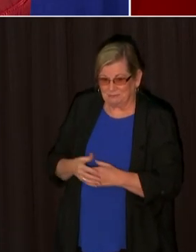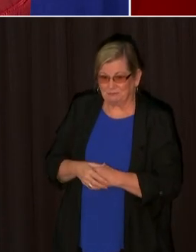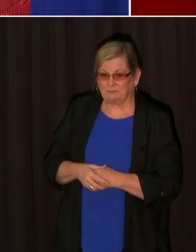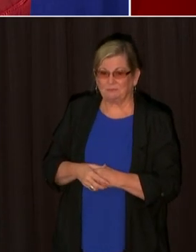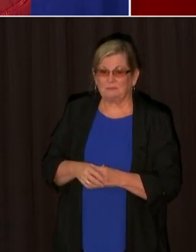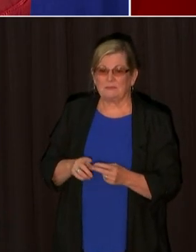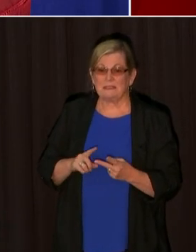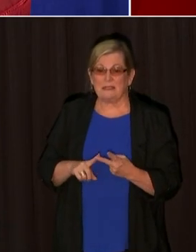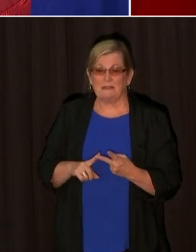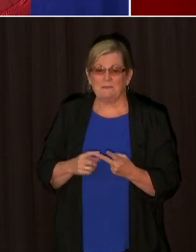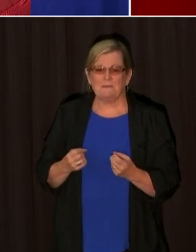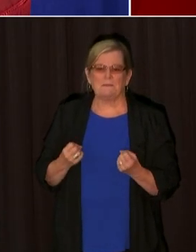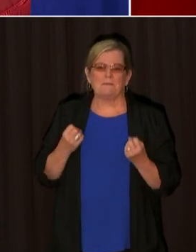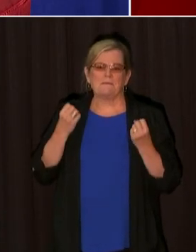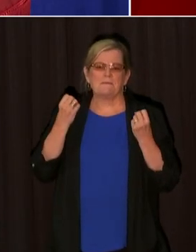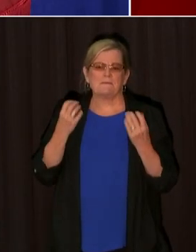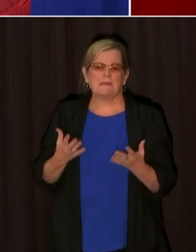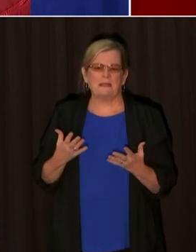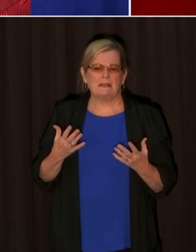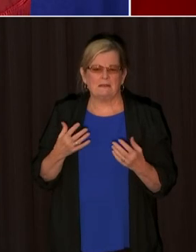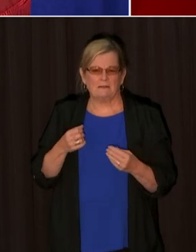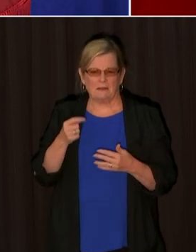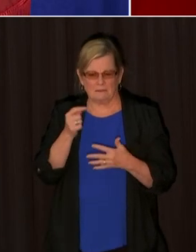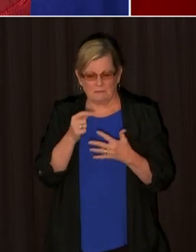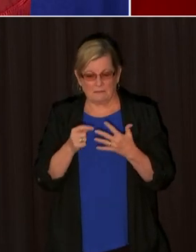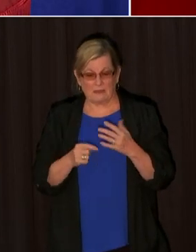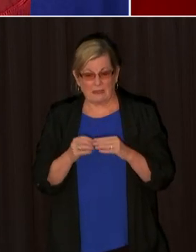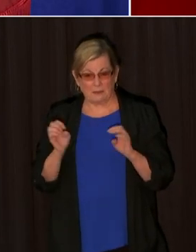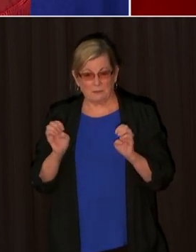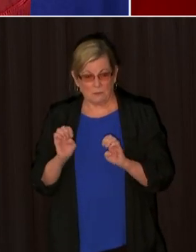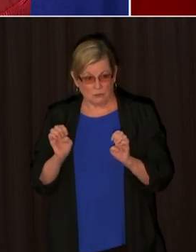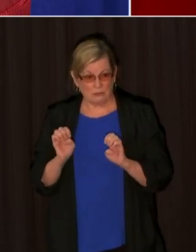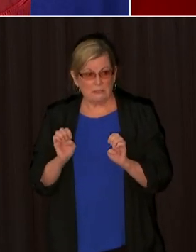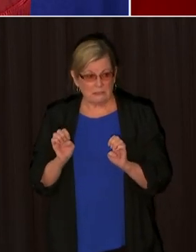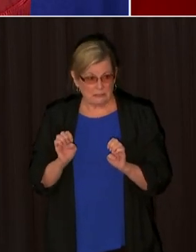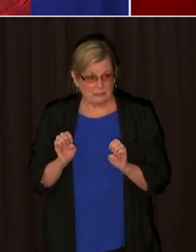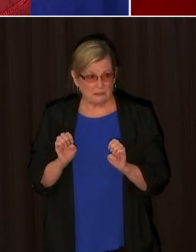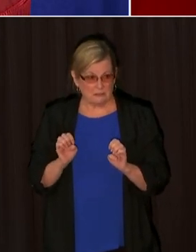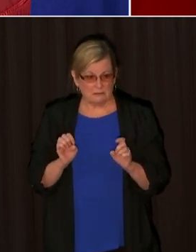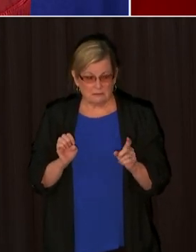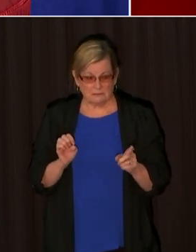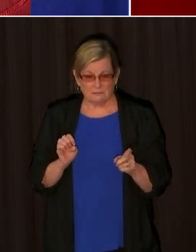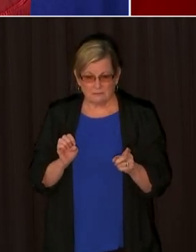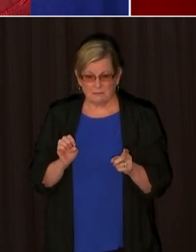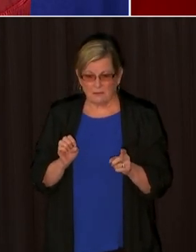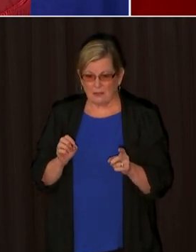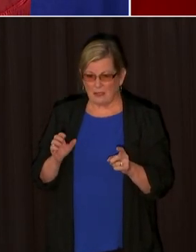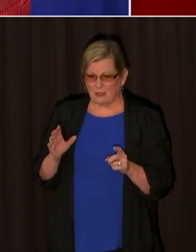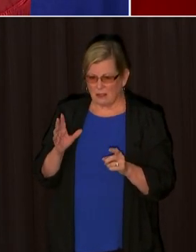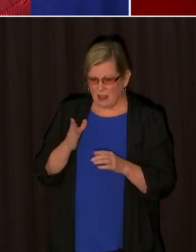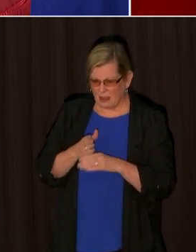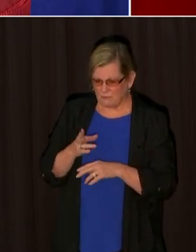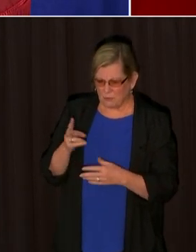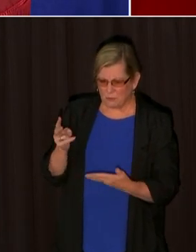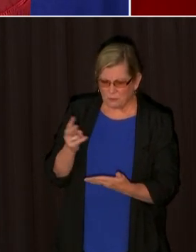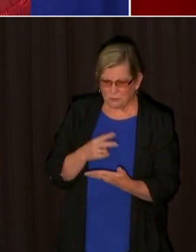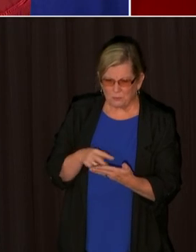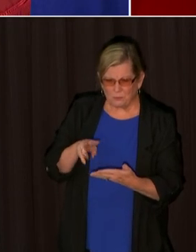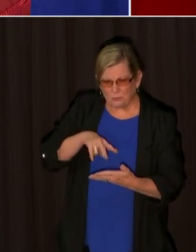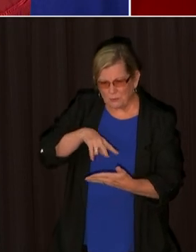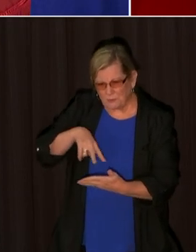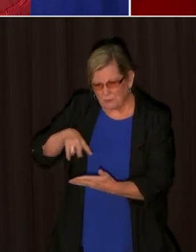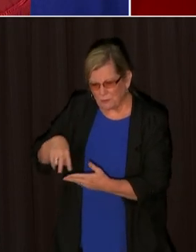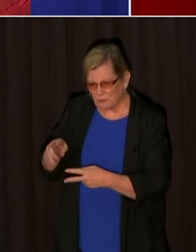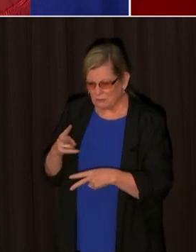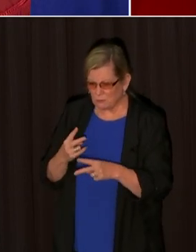elements of that emergency that upon very critical review, once we had the time to review it, were